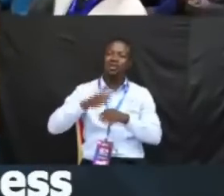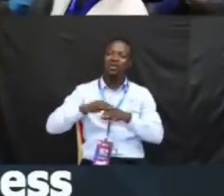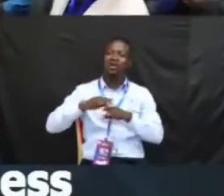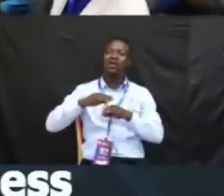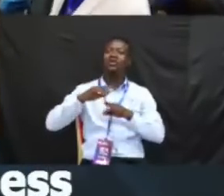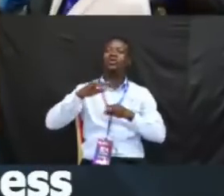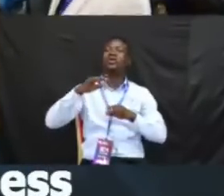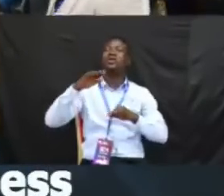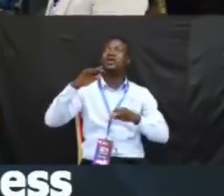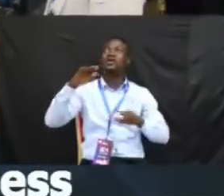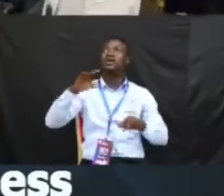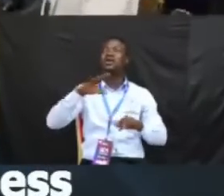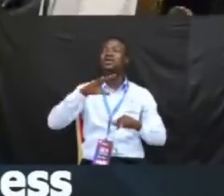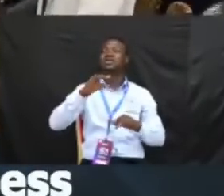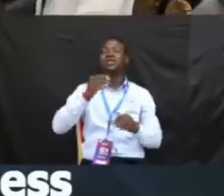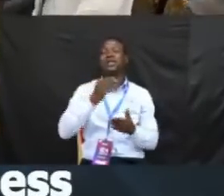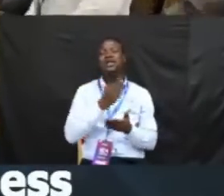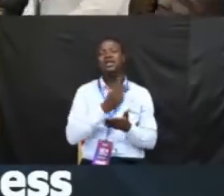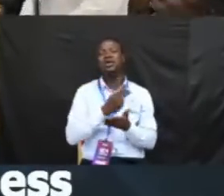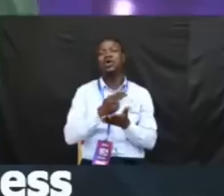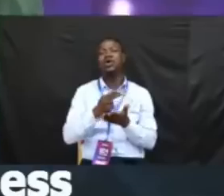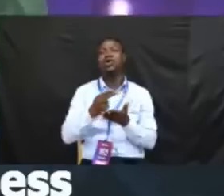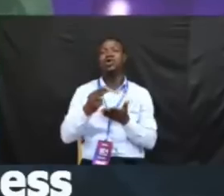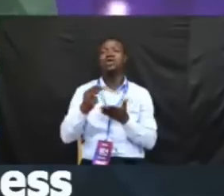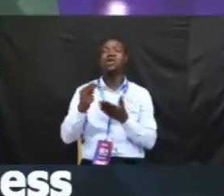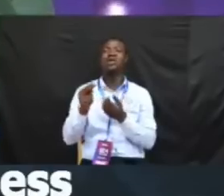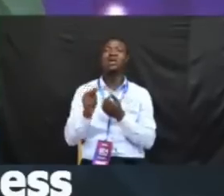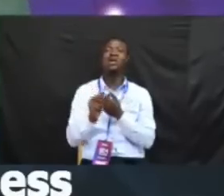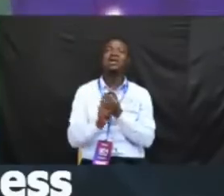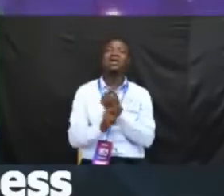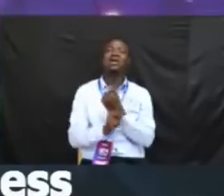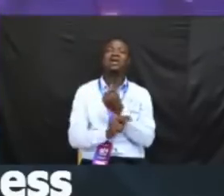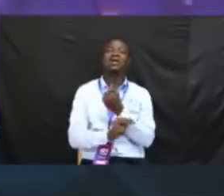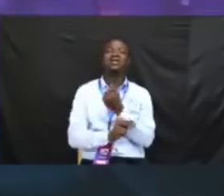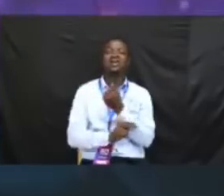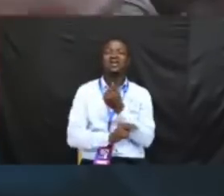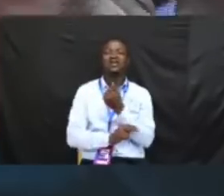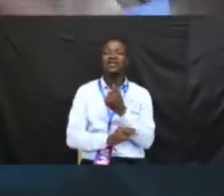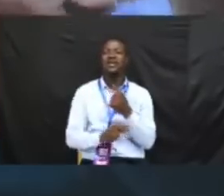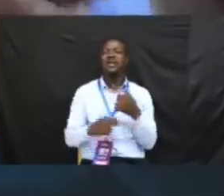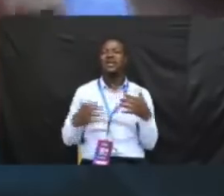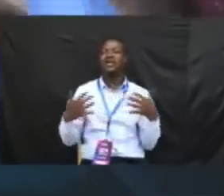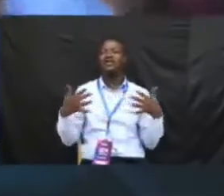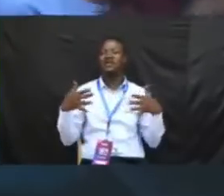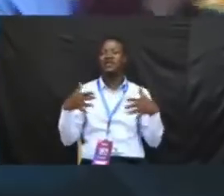you are glorious in holiness, careful